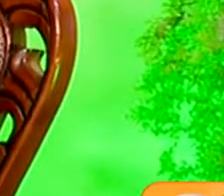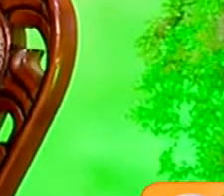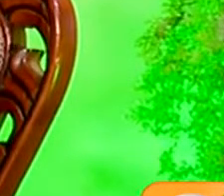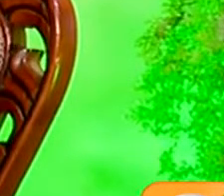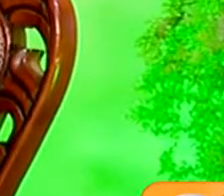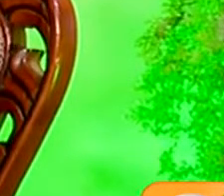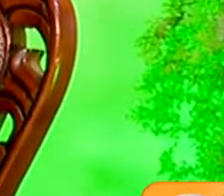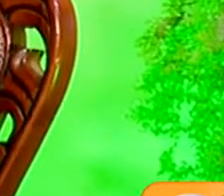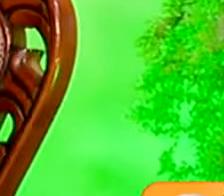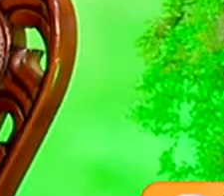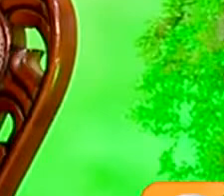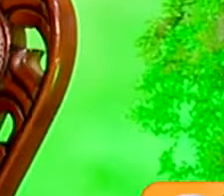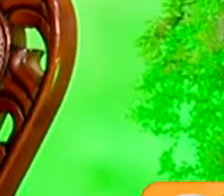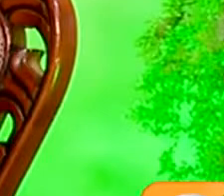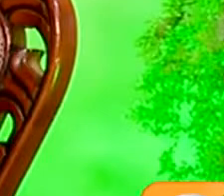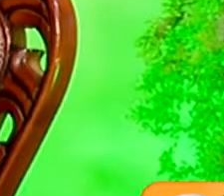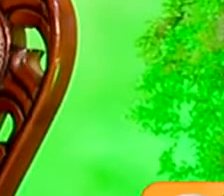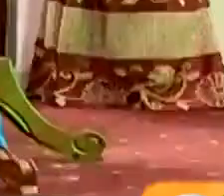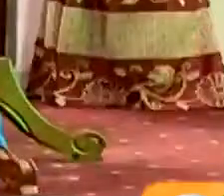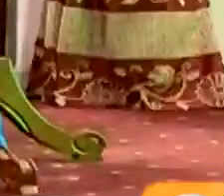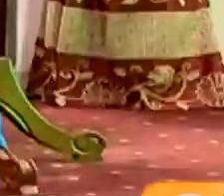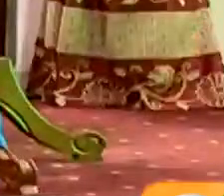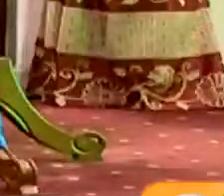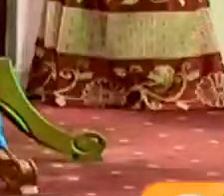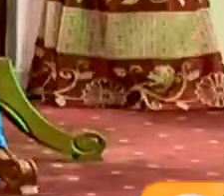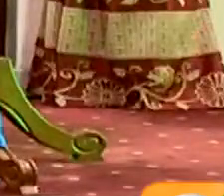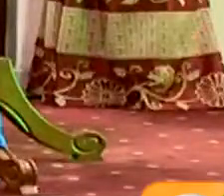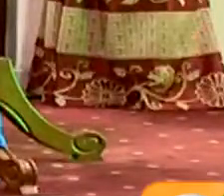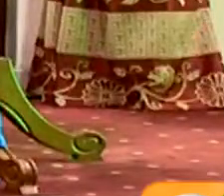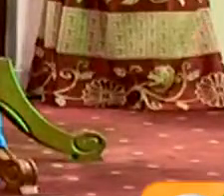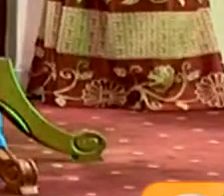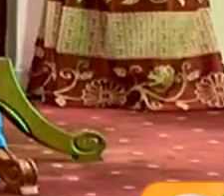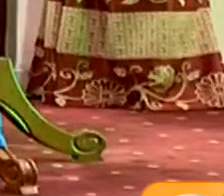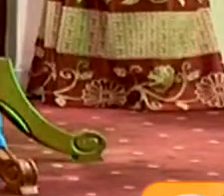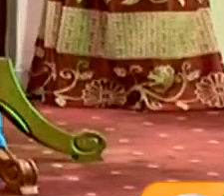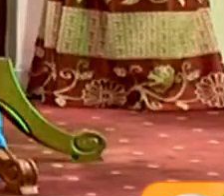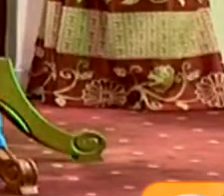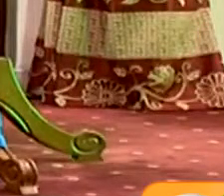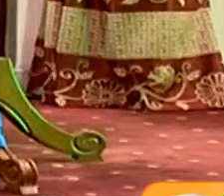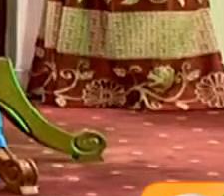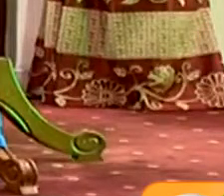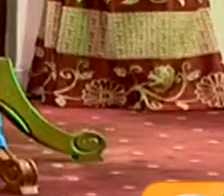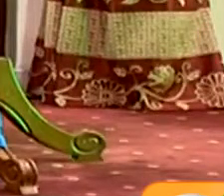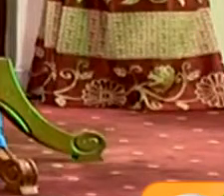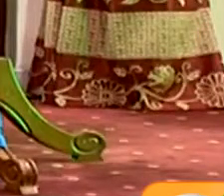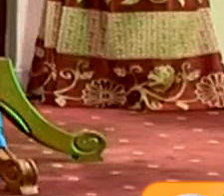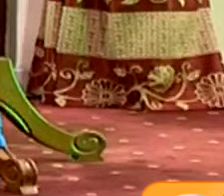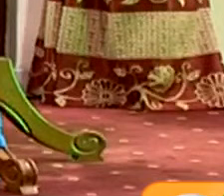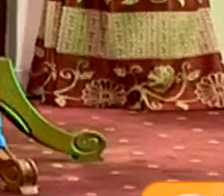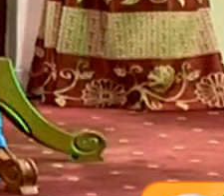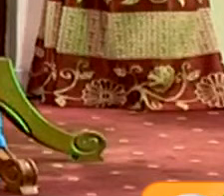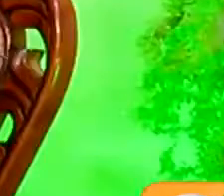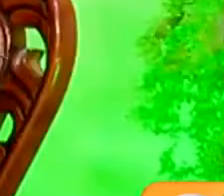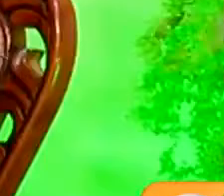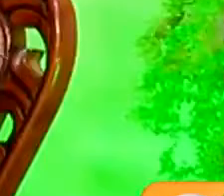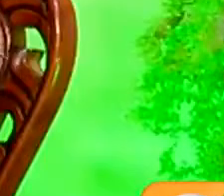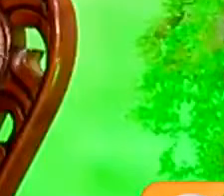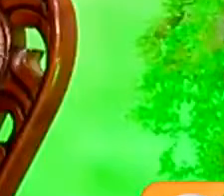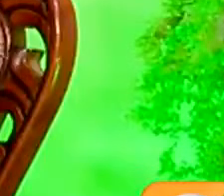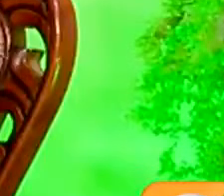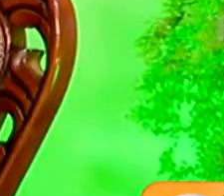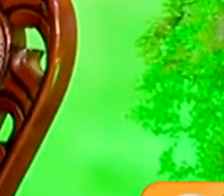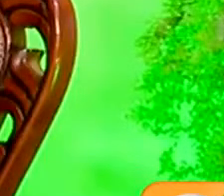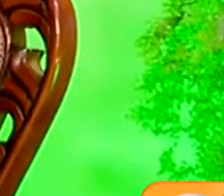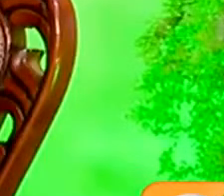that 55,000 learners, over 55,000 learners are yet to report to junior secondary school. Would you say that as